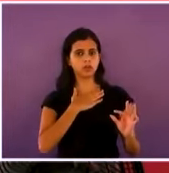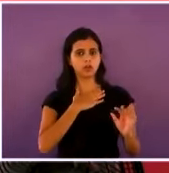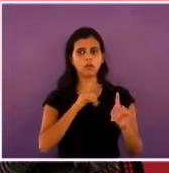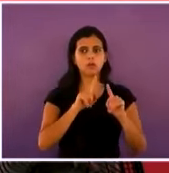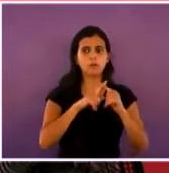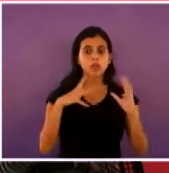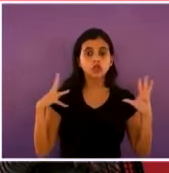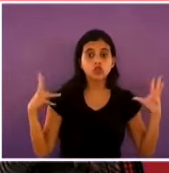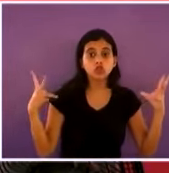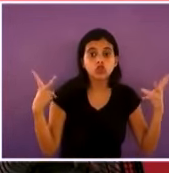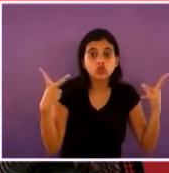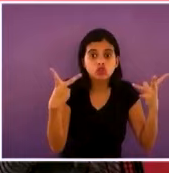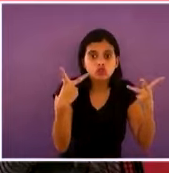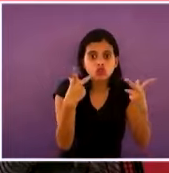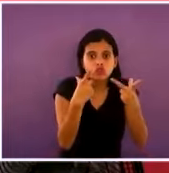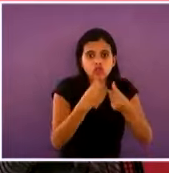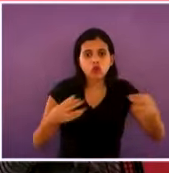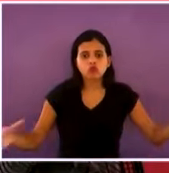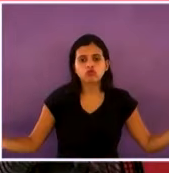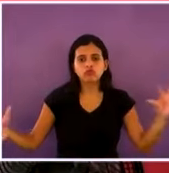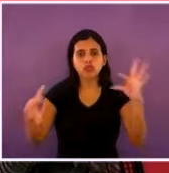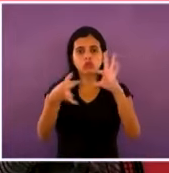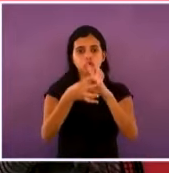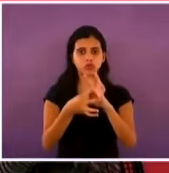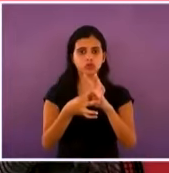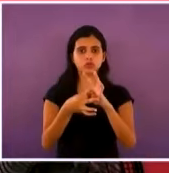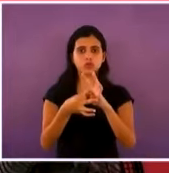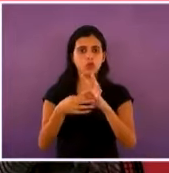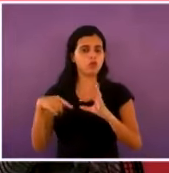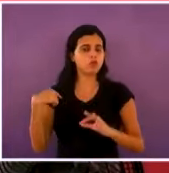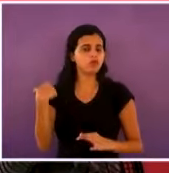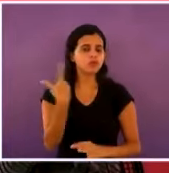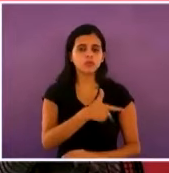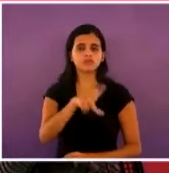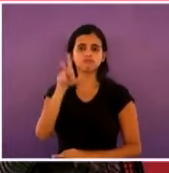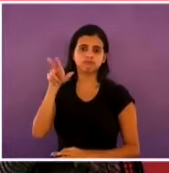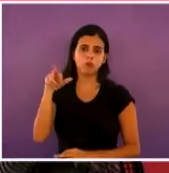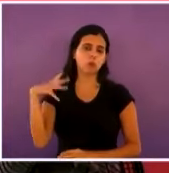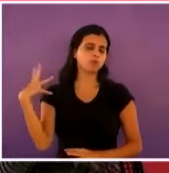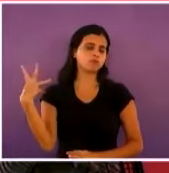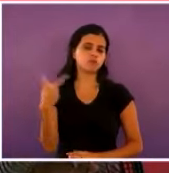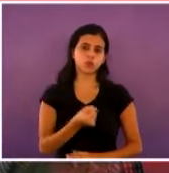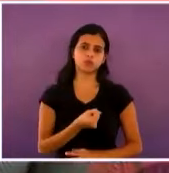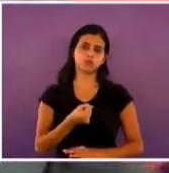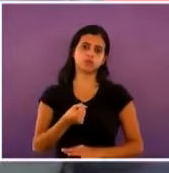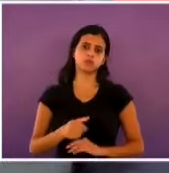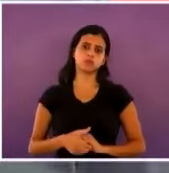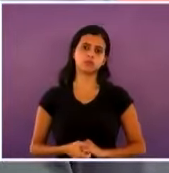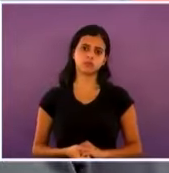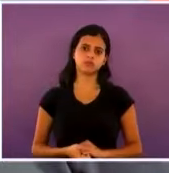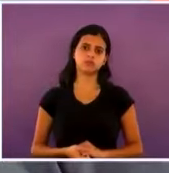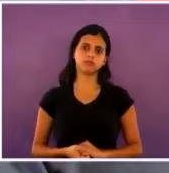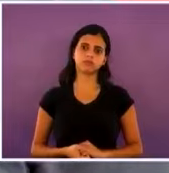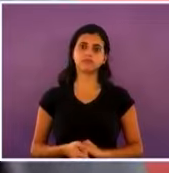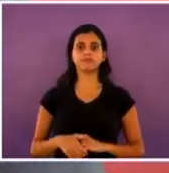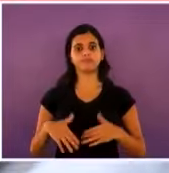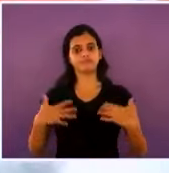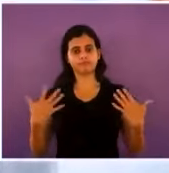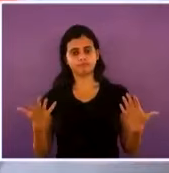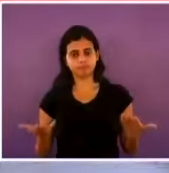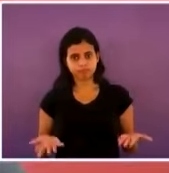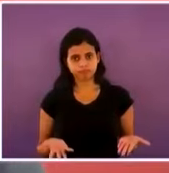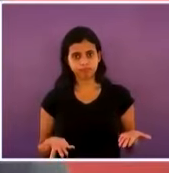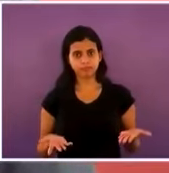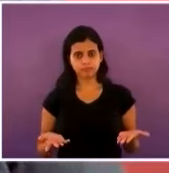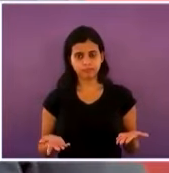Mas todos estamos unidos juntos. We're all brothers. Todos somos irmãos. Finally, finalmente, the next one